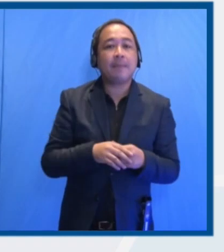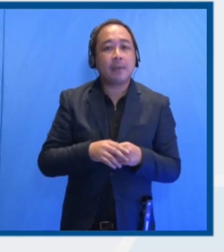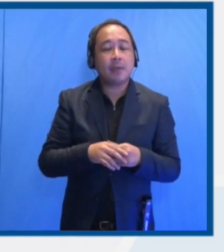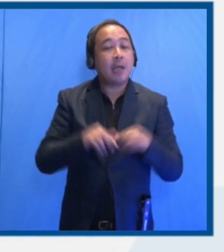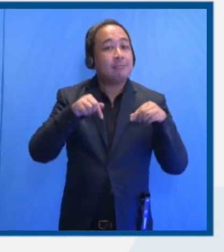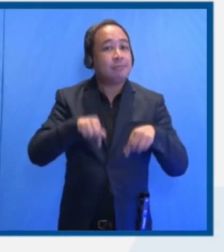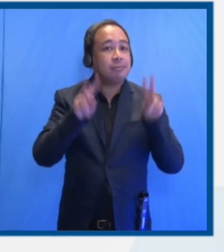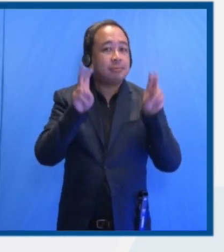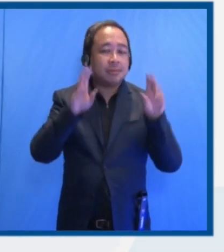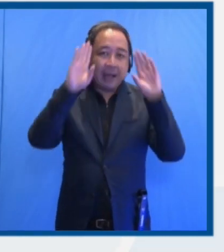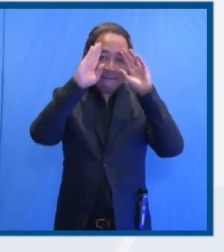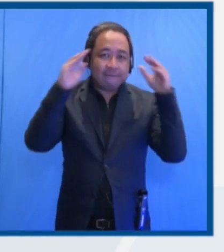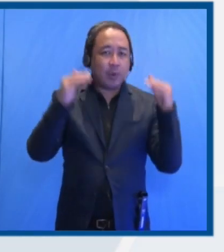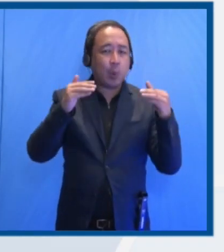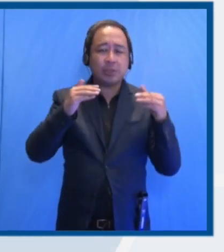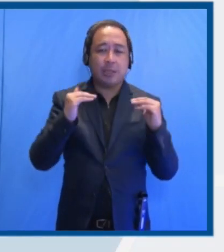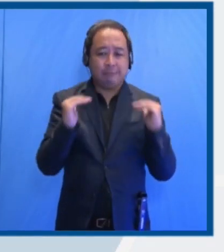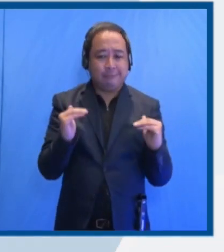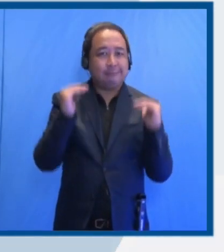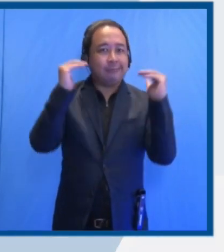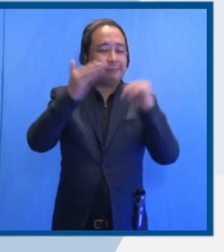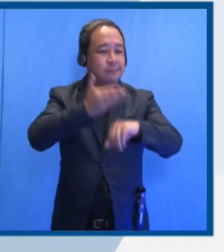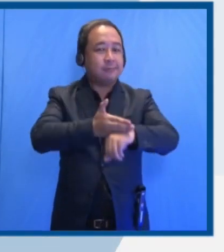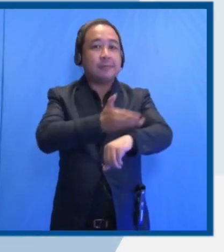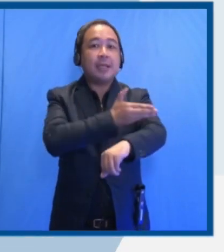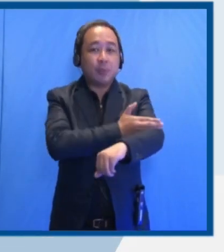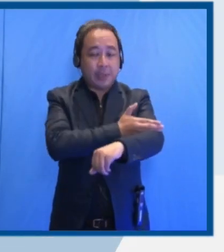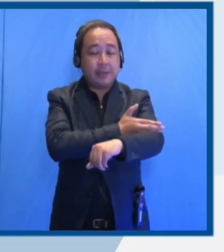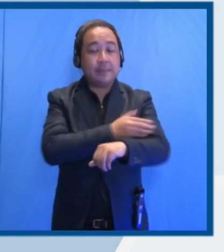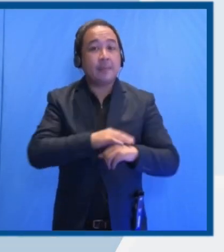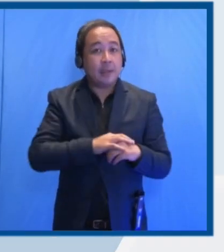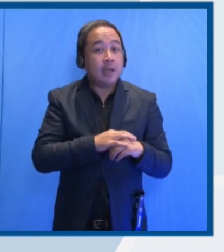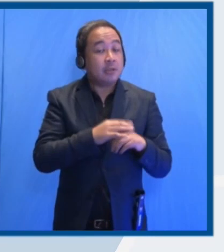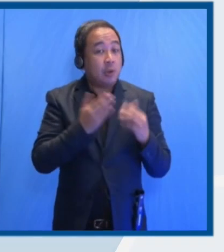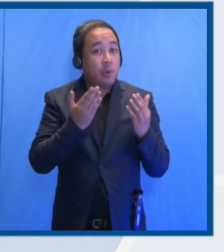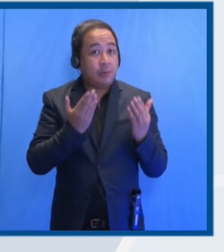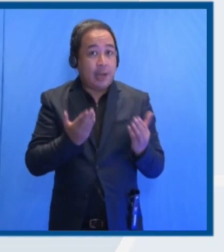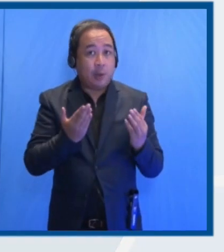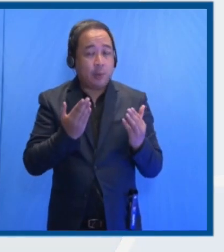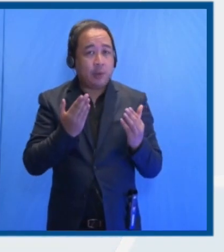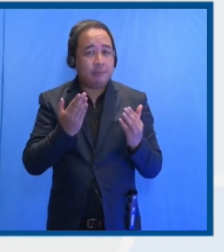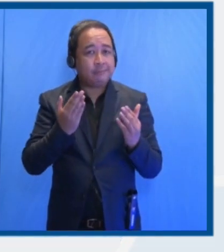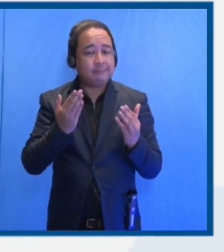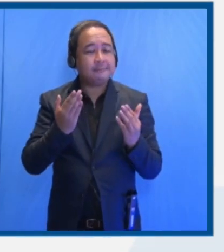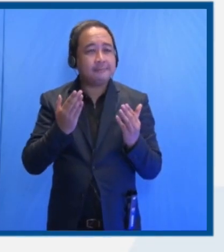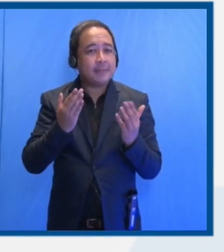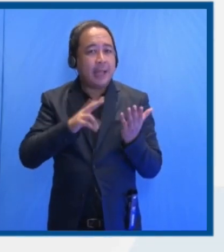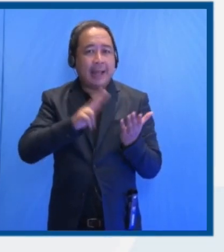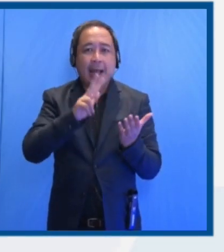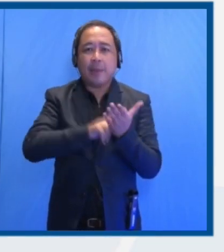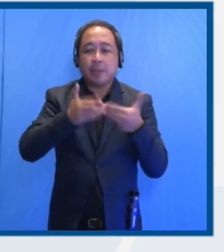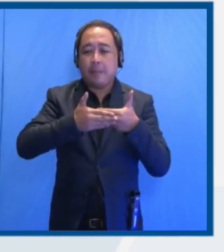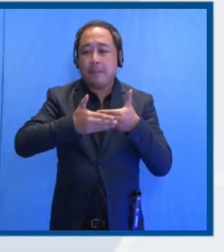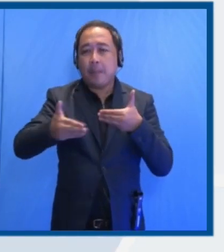on scaling up, especially at the background of the adoption of the